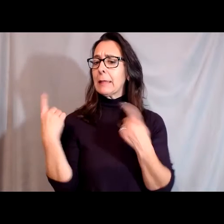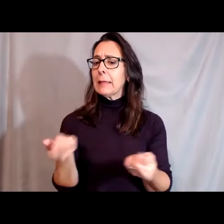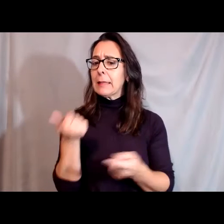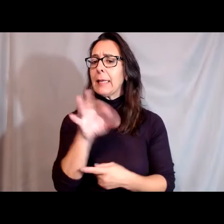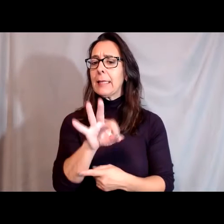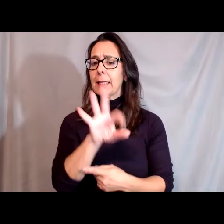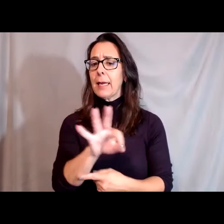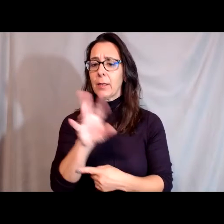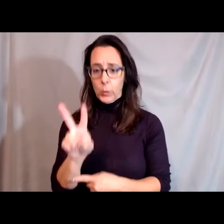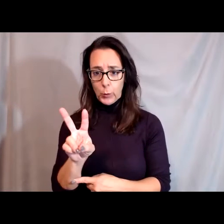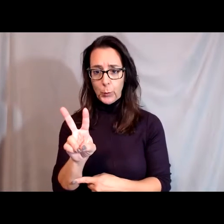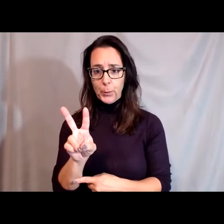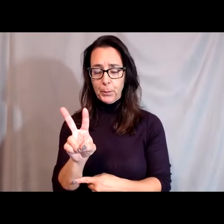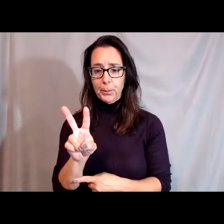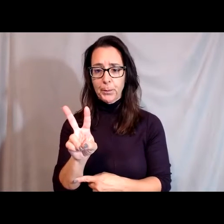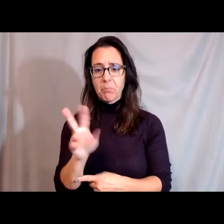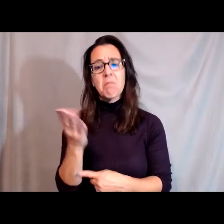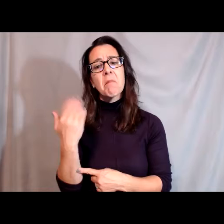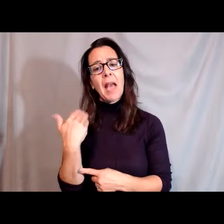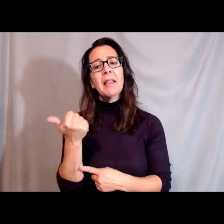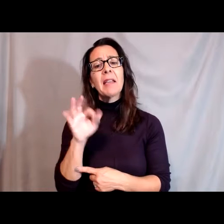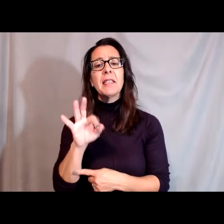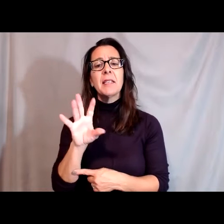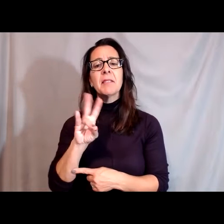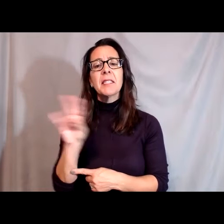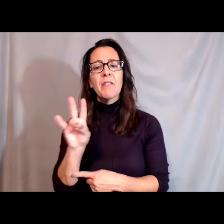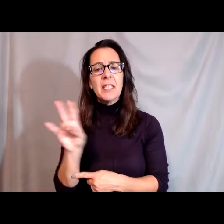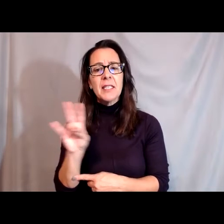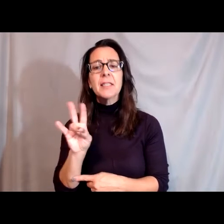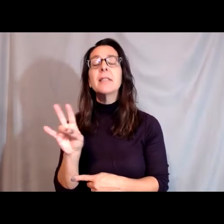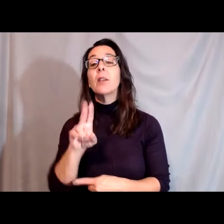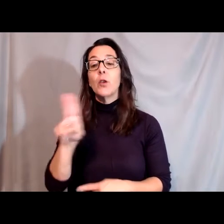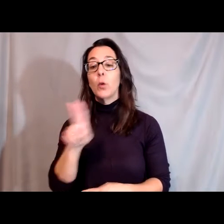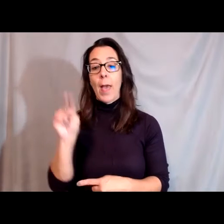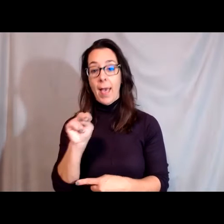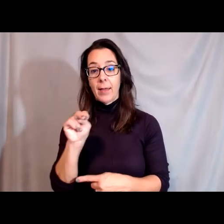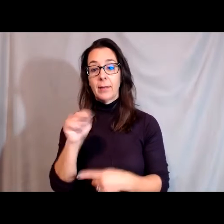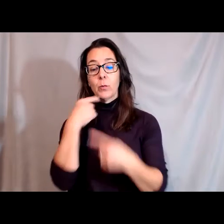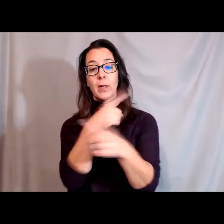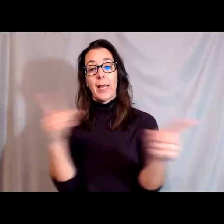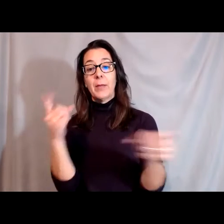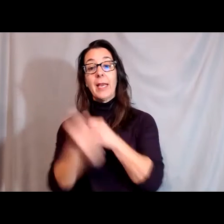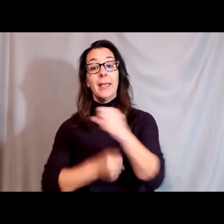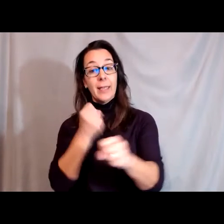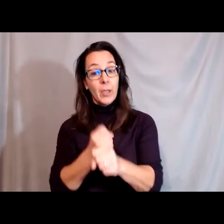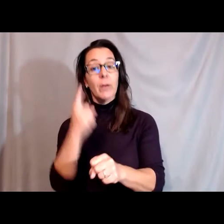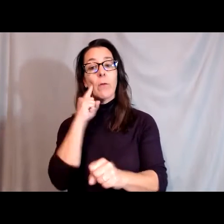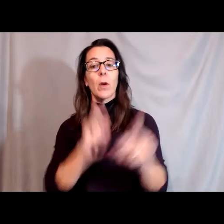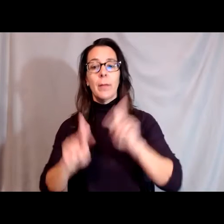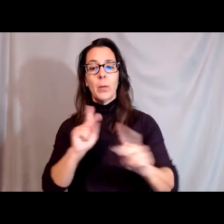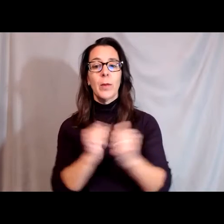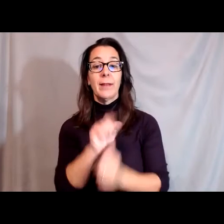though earlier in the 70s, the UN proclaimed a year of persons with disabilities, and